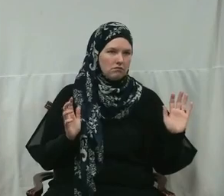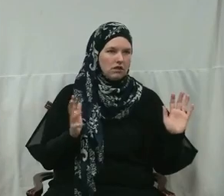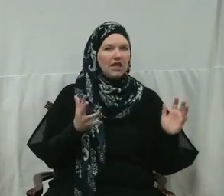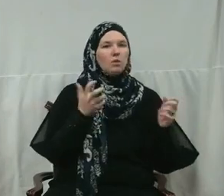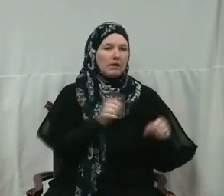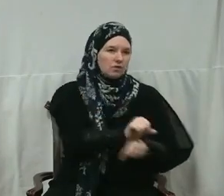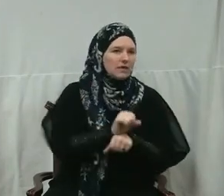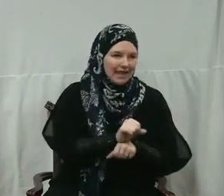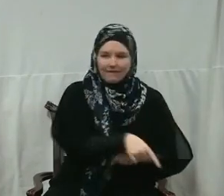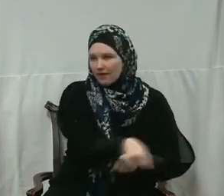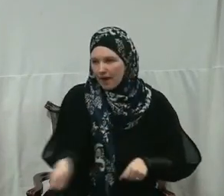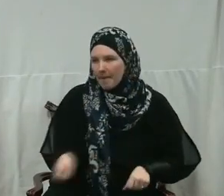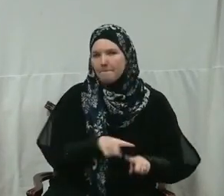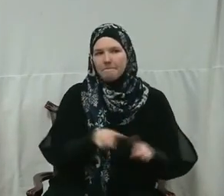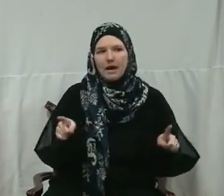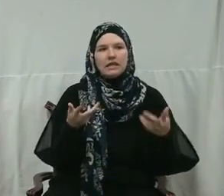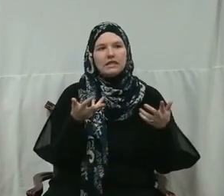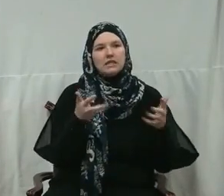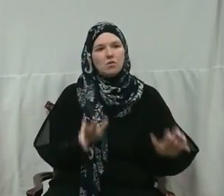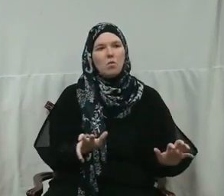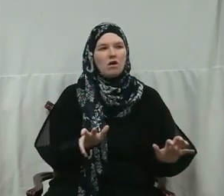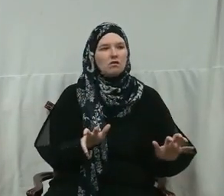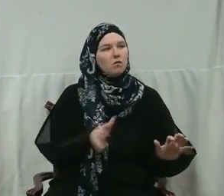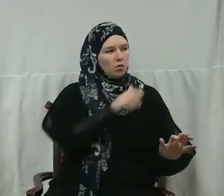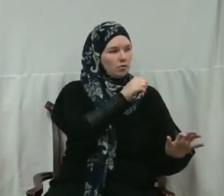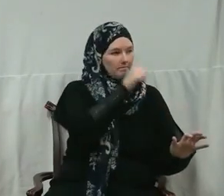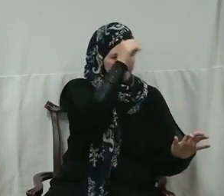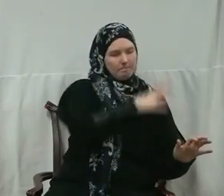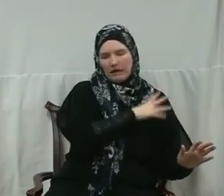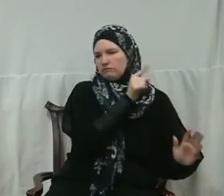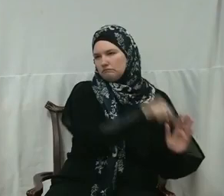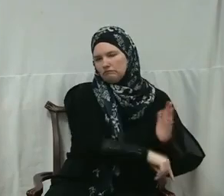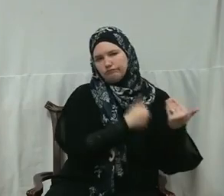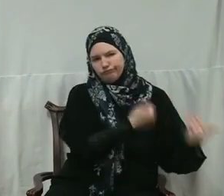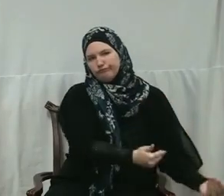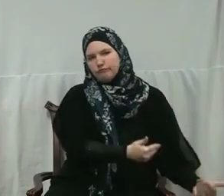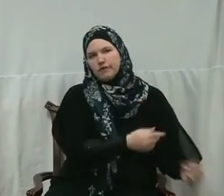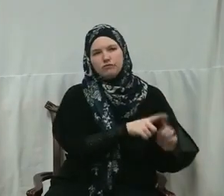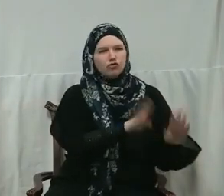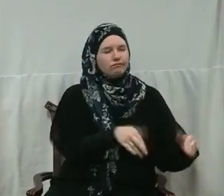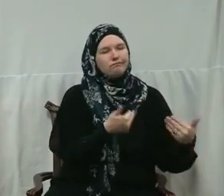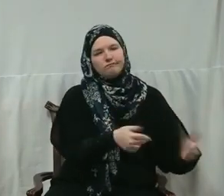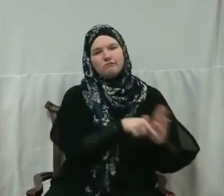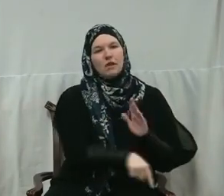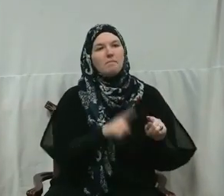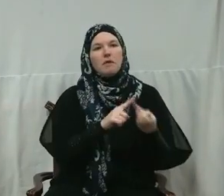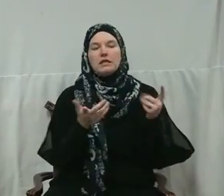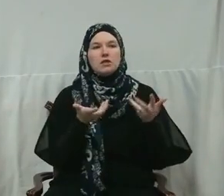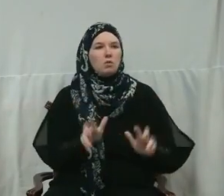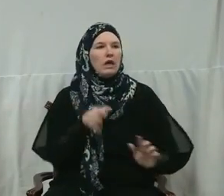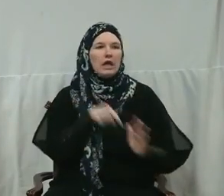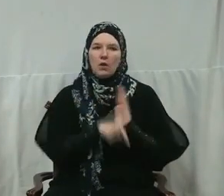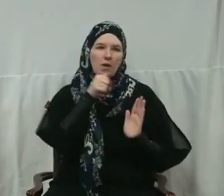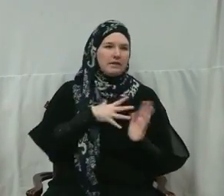them. But still, he did not give himself the license to kill